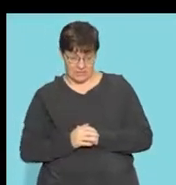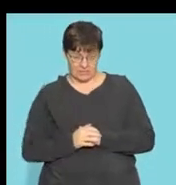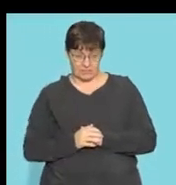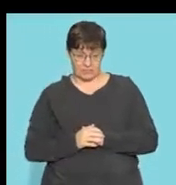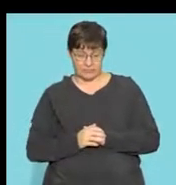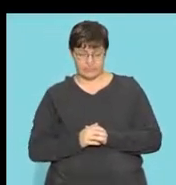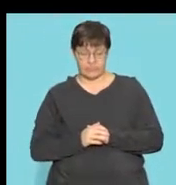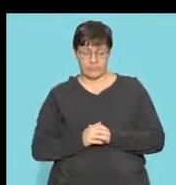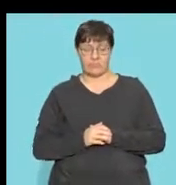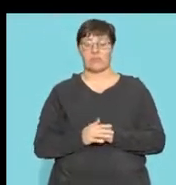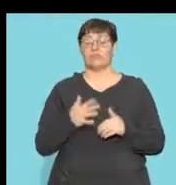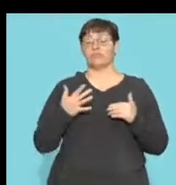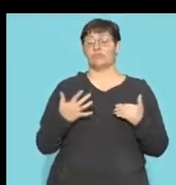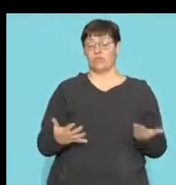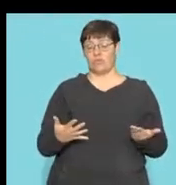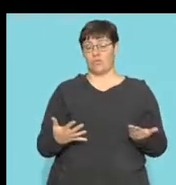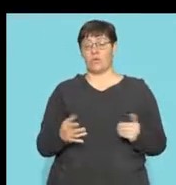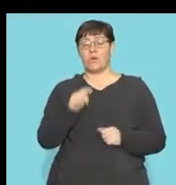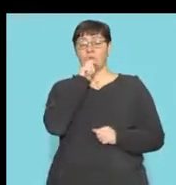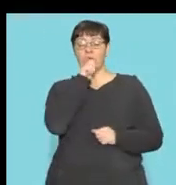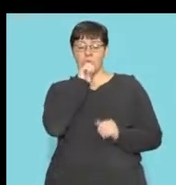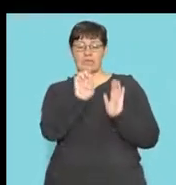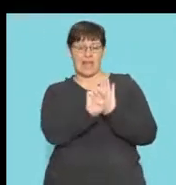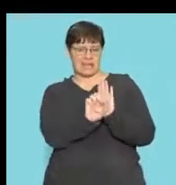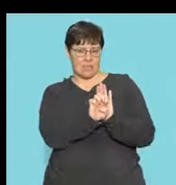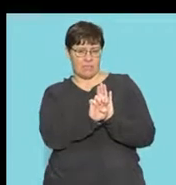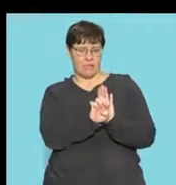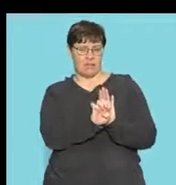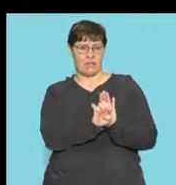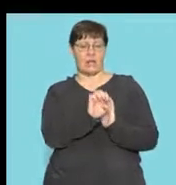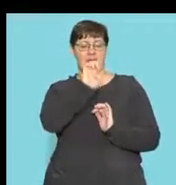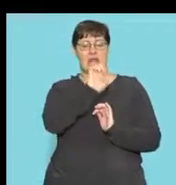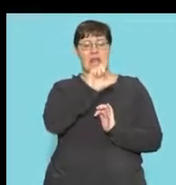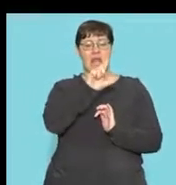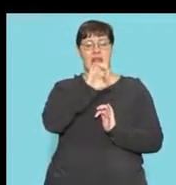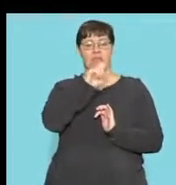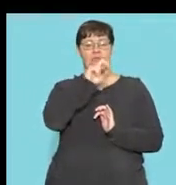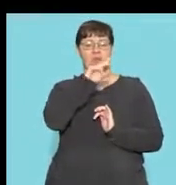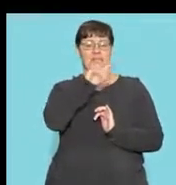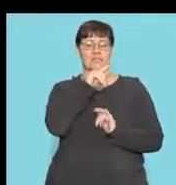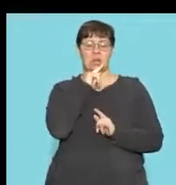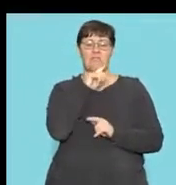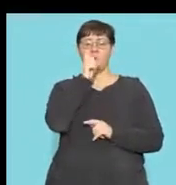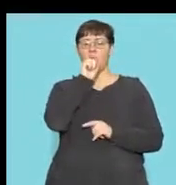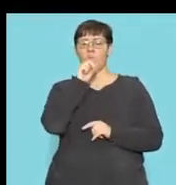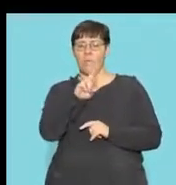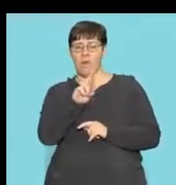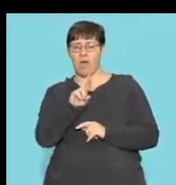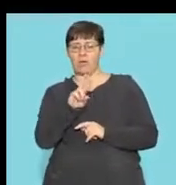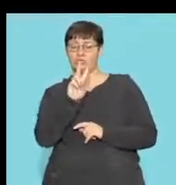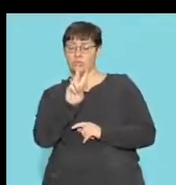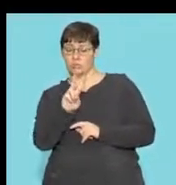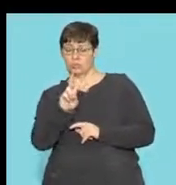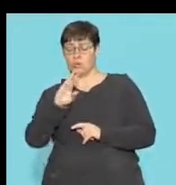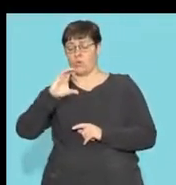when we look at that, we are going to use the example of the electrolysis of copper to chloride as